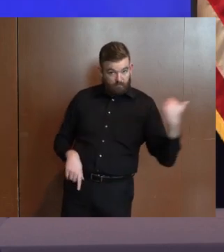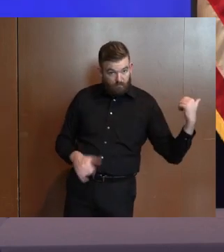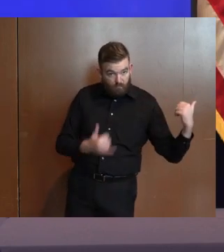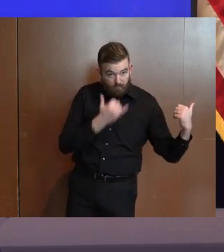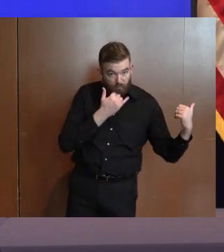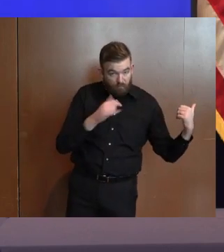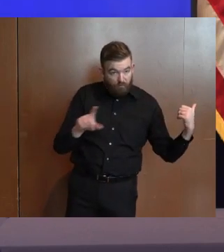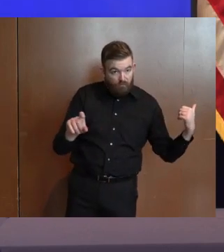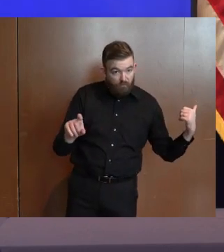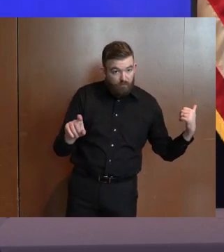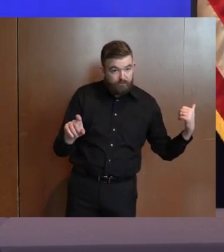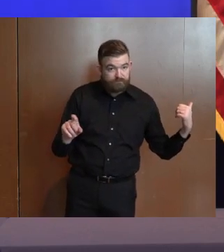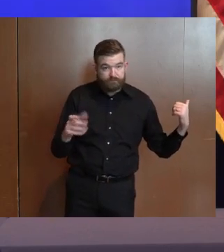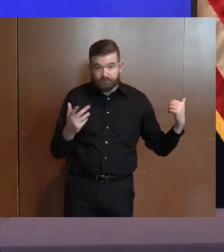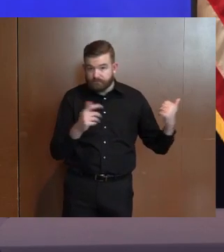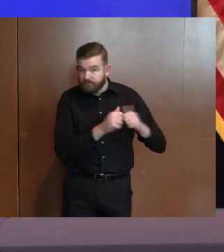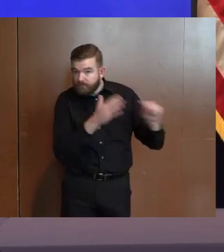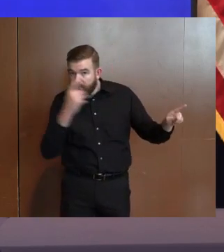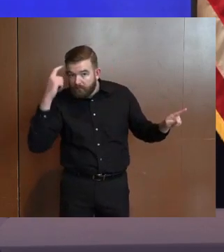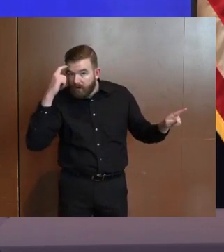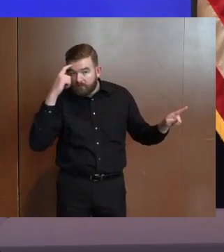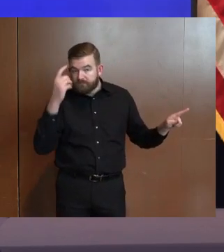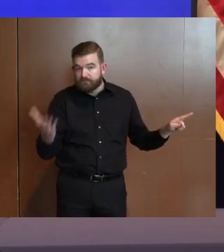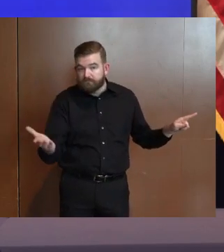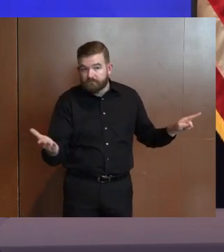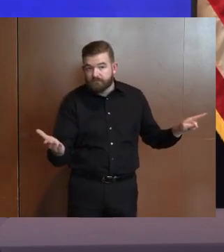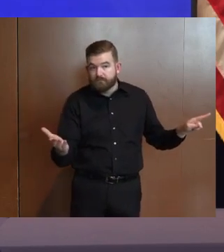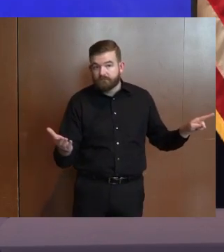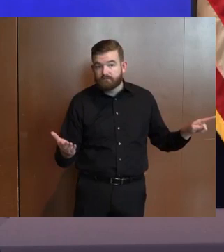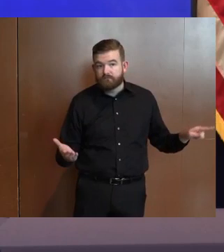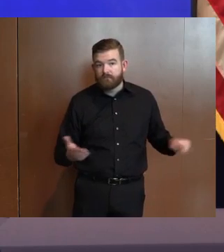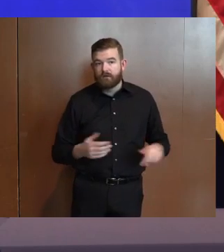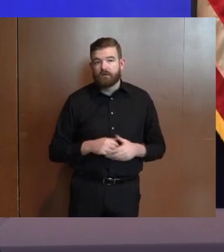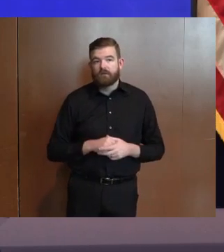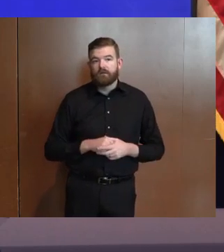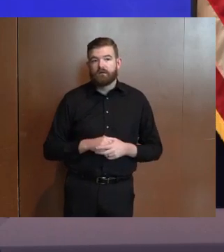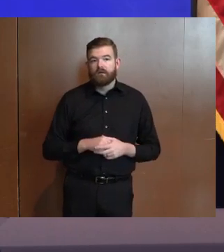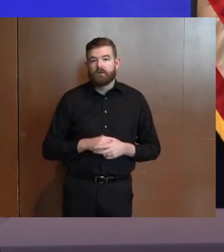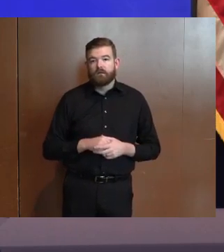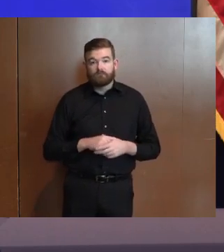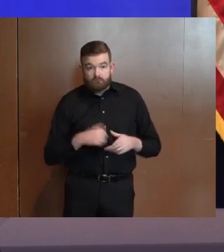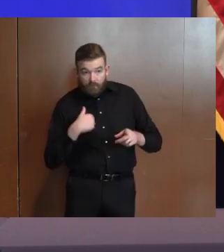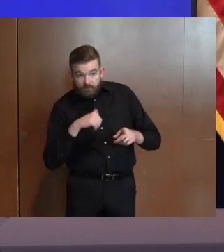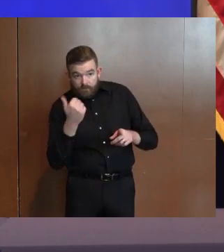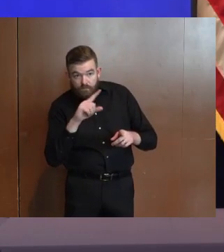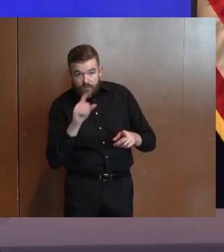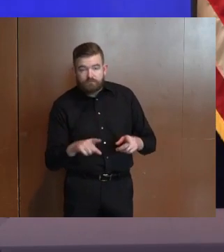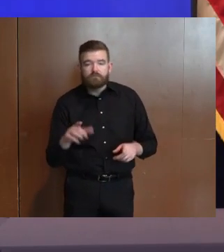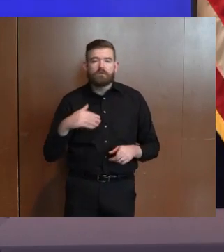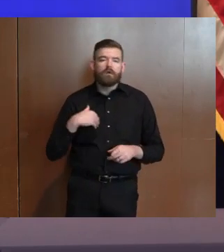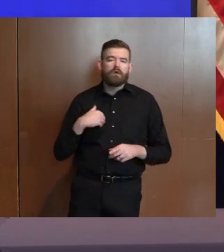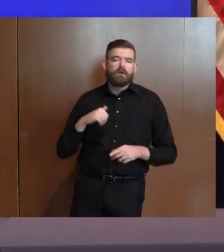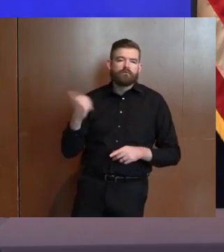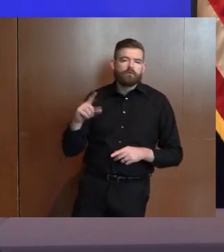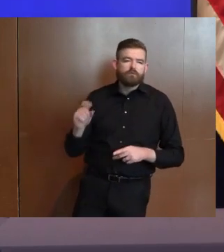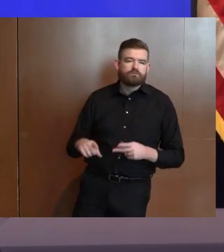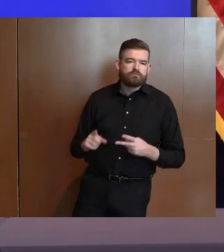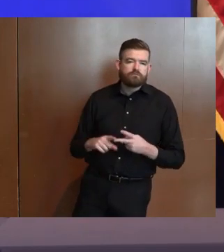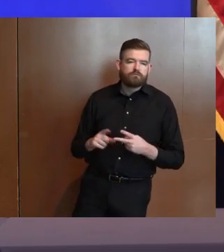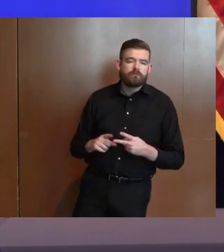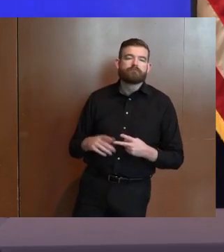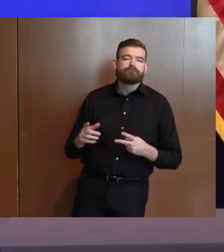back in any way? Anything else, or you got? I have another one, but it's unrelated. That's okay. I'd heard we'll take from them all, and then